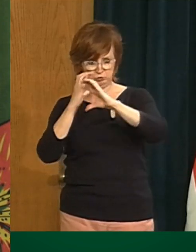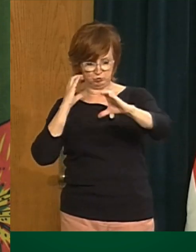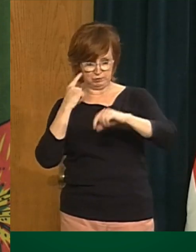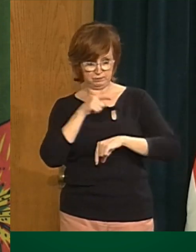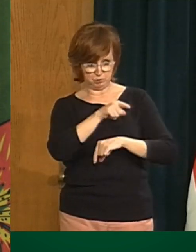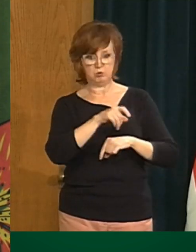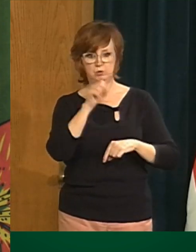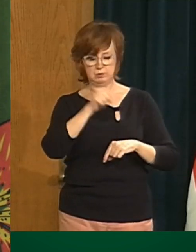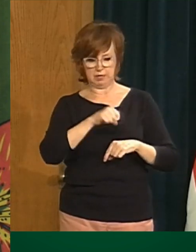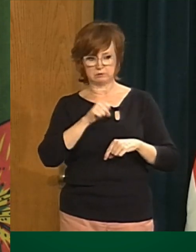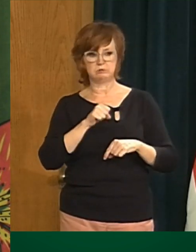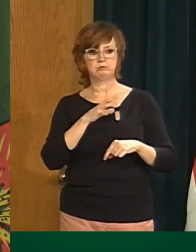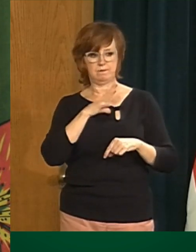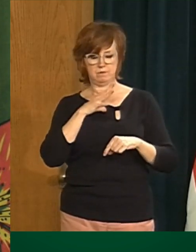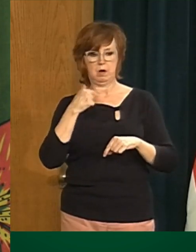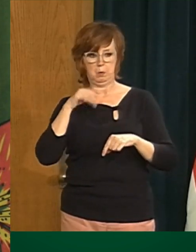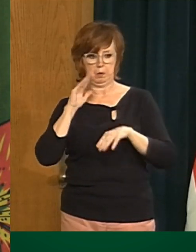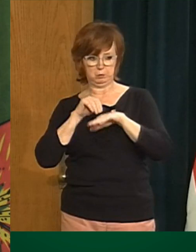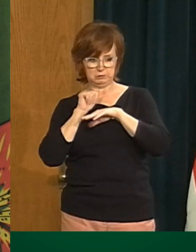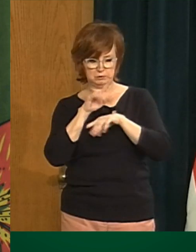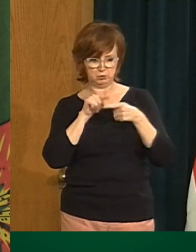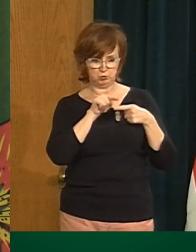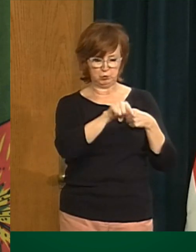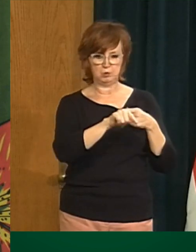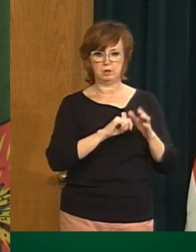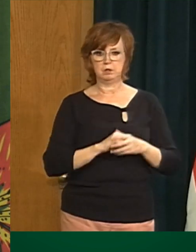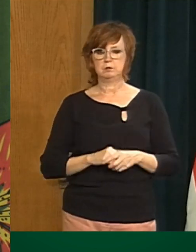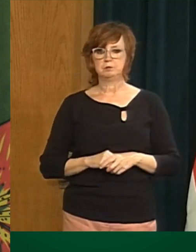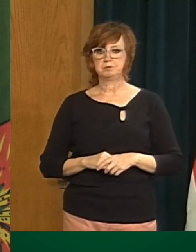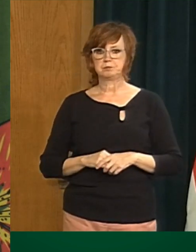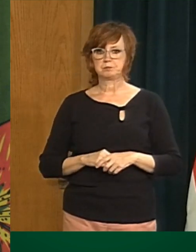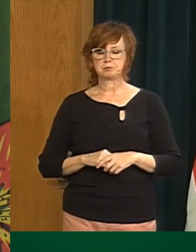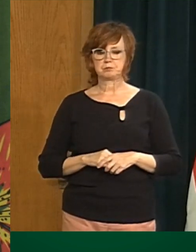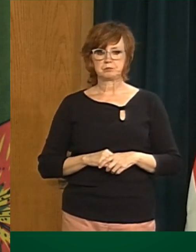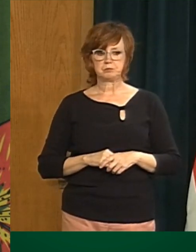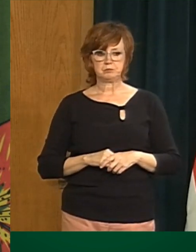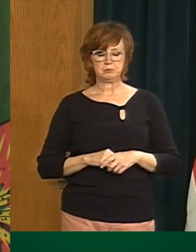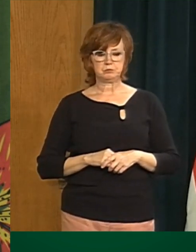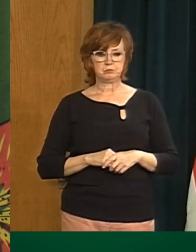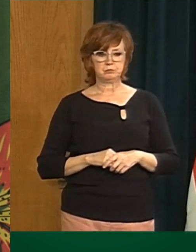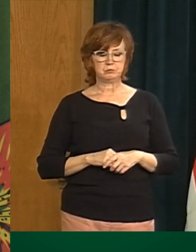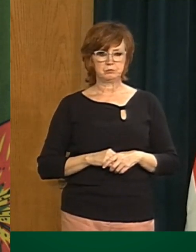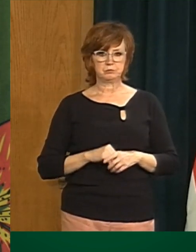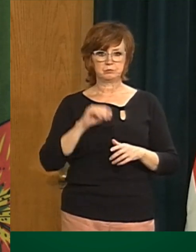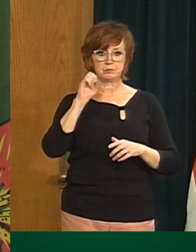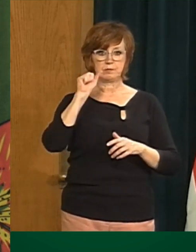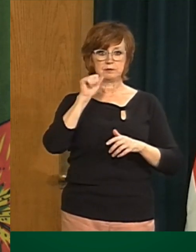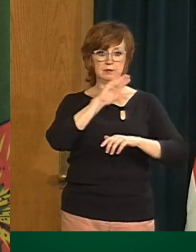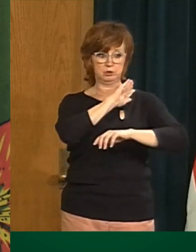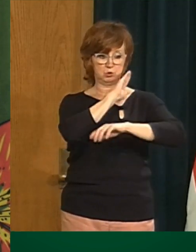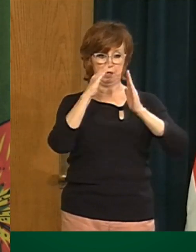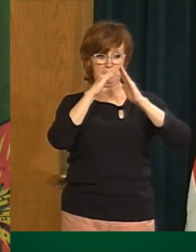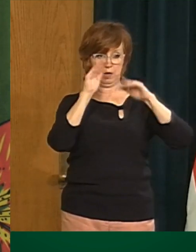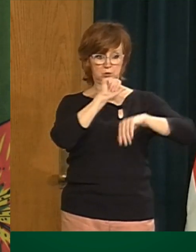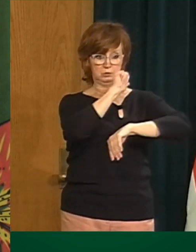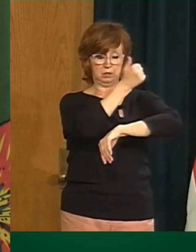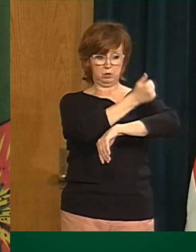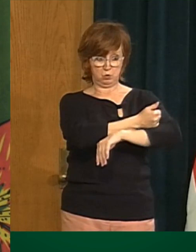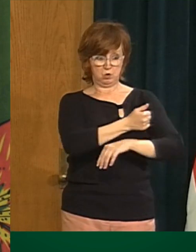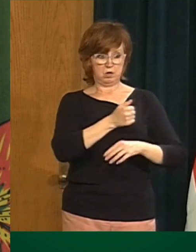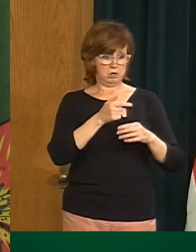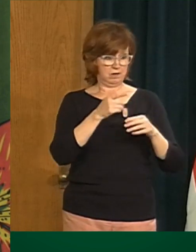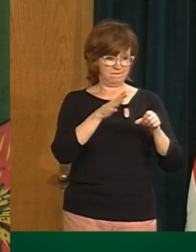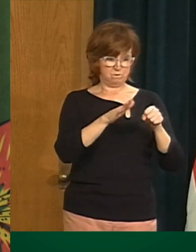are beginning to fill with people that are self-isolating in those communities, and how we can take a more active role in ensuring